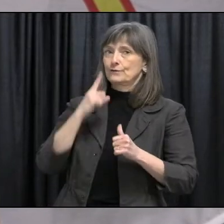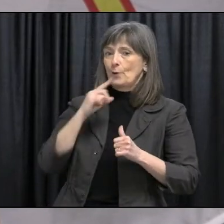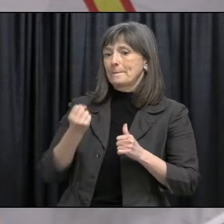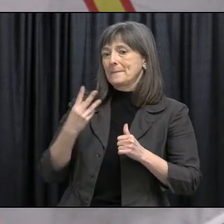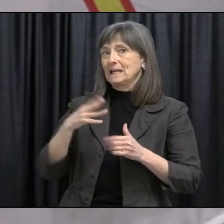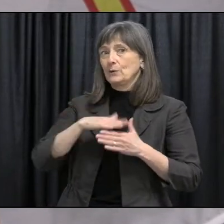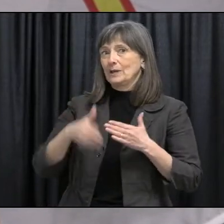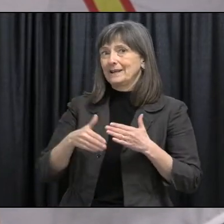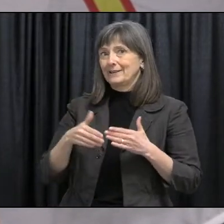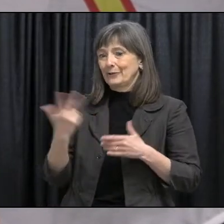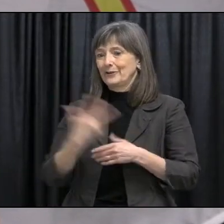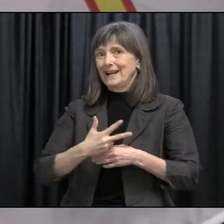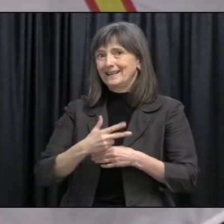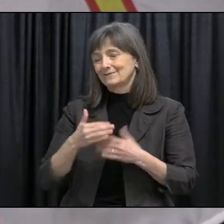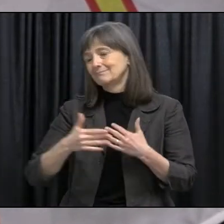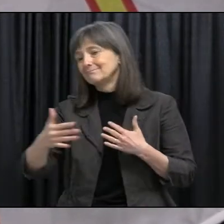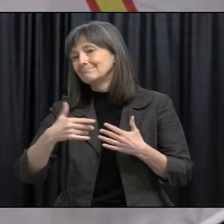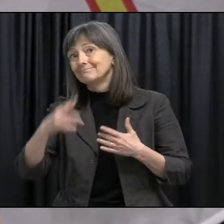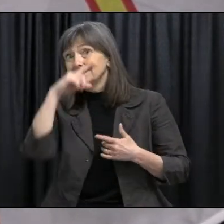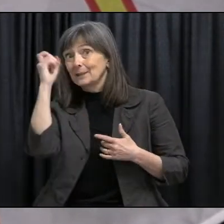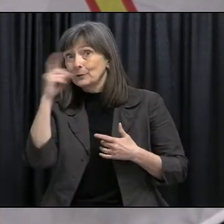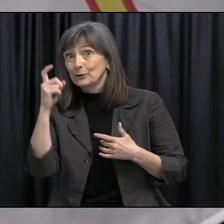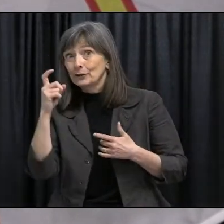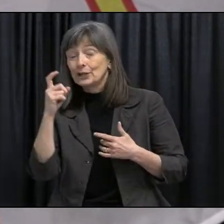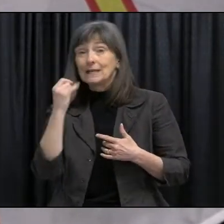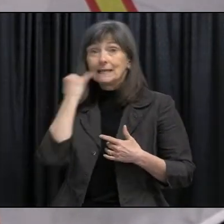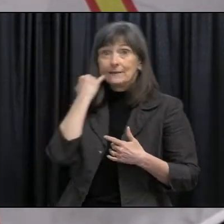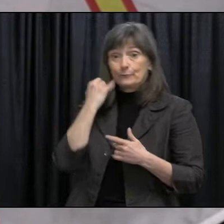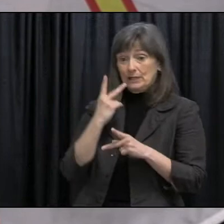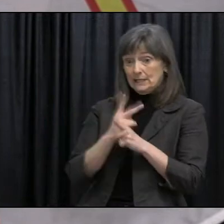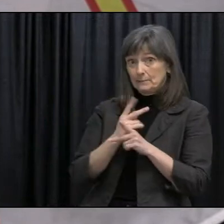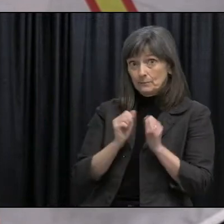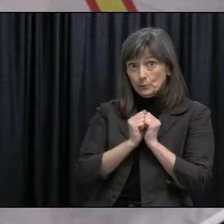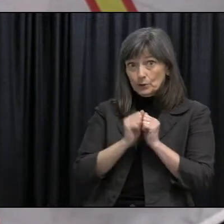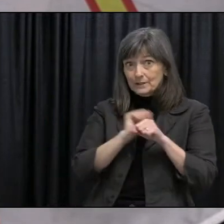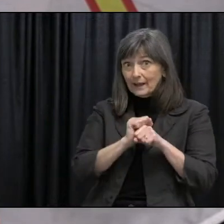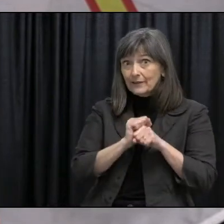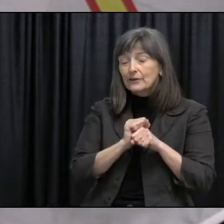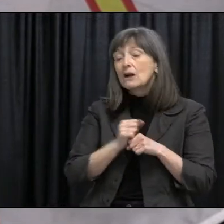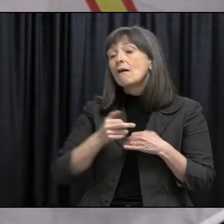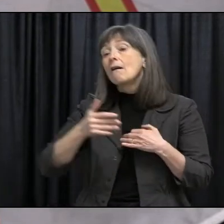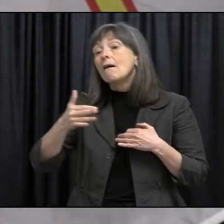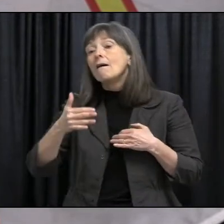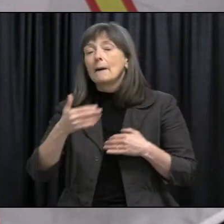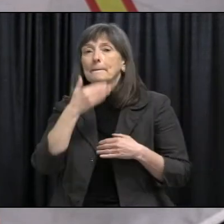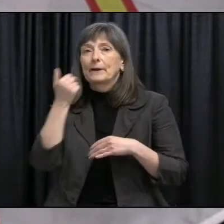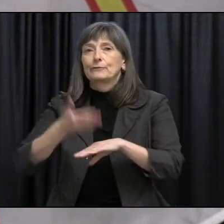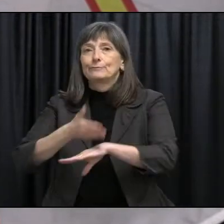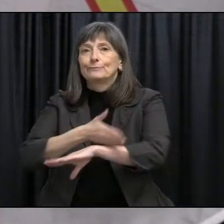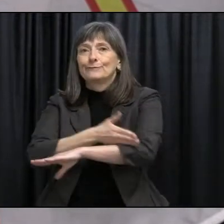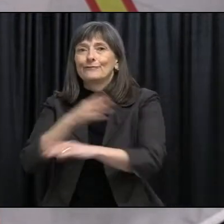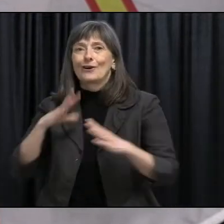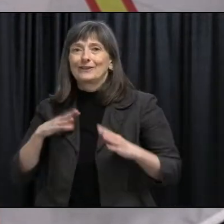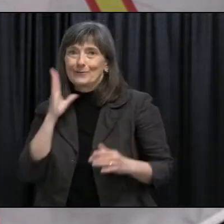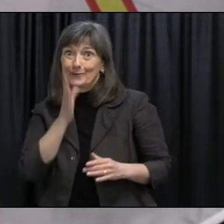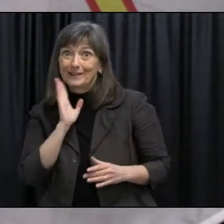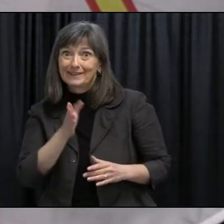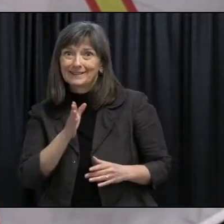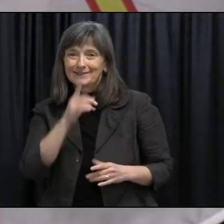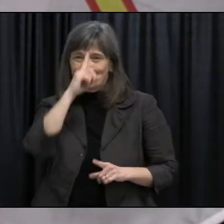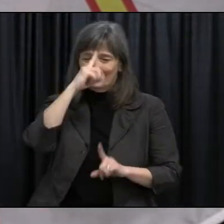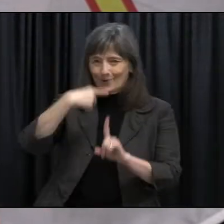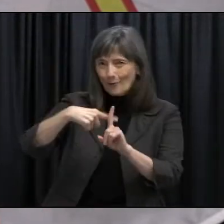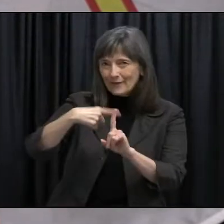and if we work together to keep our risk low and sustain this momentum, we can all look forward to better holidays ahead. So hold fast, Newfoundland and